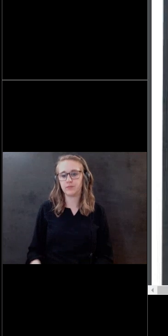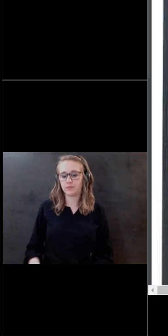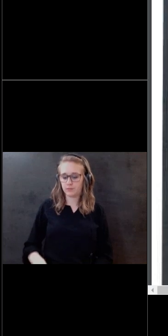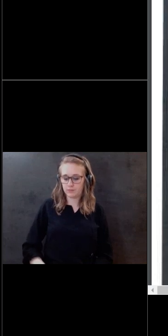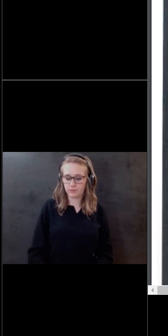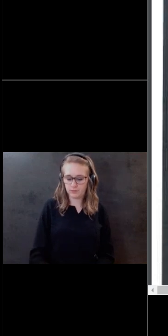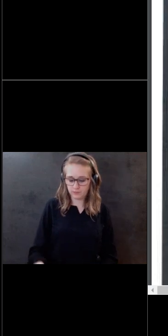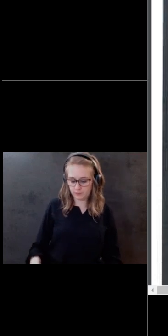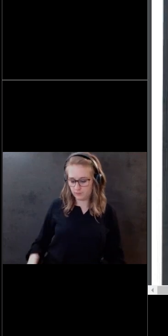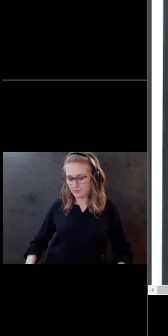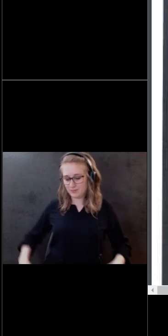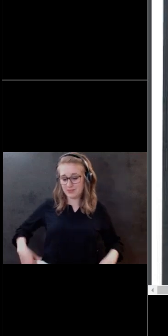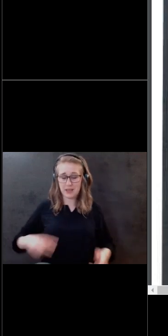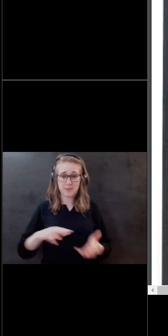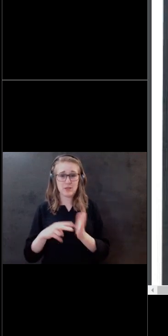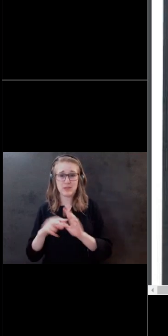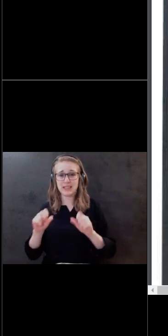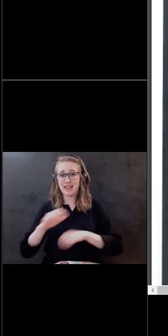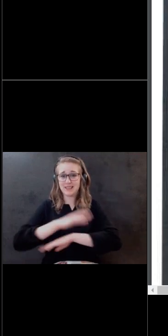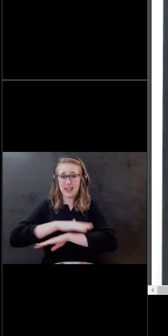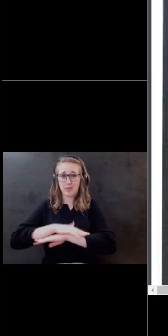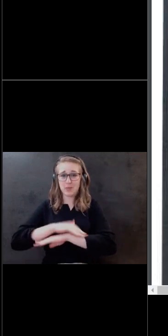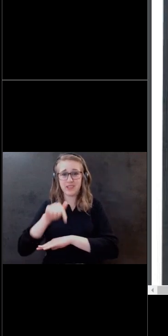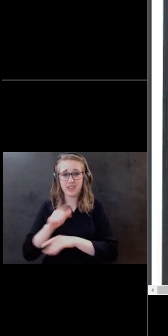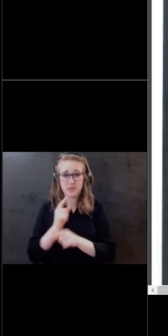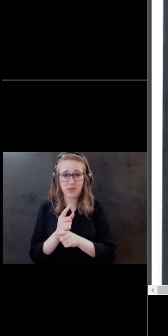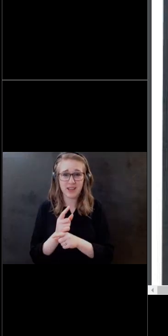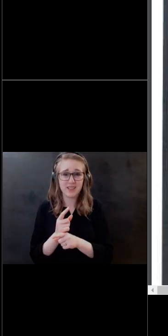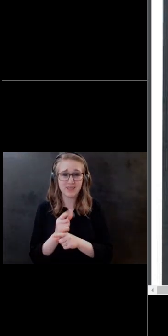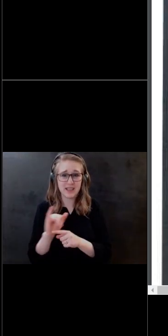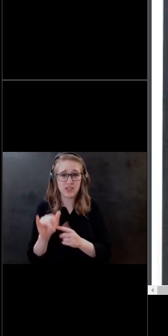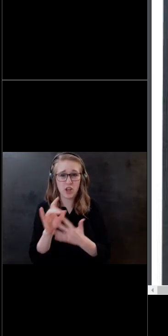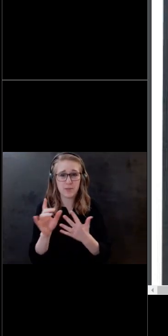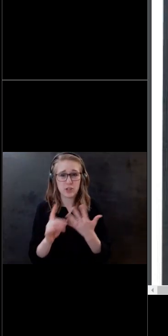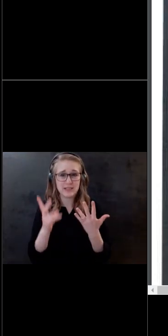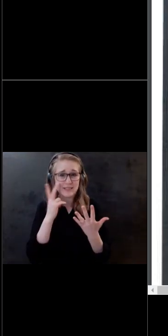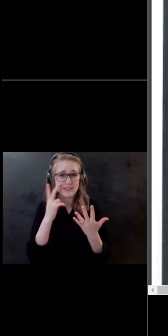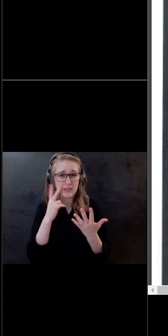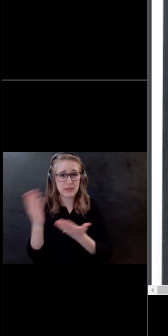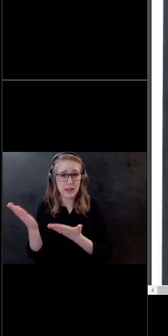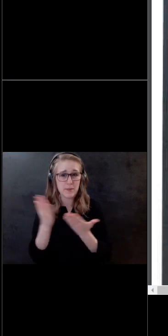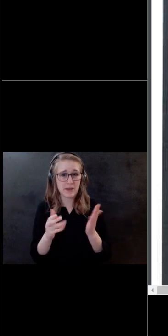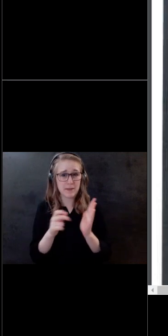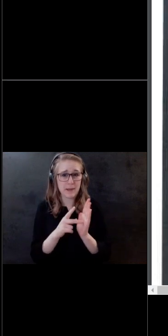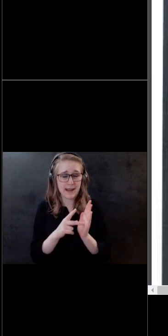I mean, we could table this item, right? I mean, that's an option. We could table this and see what they come back with, and